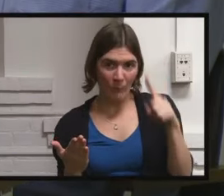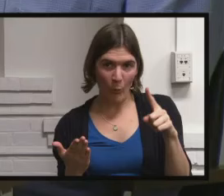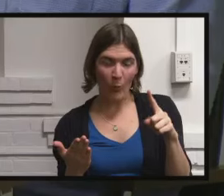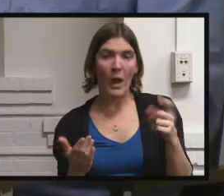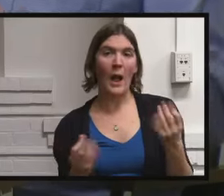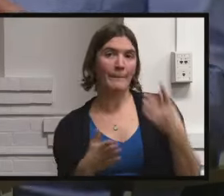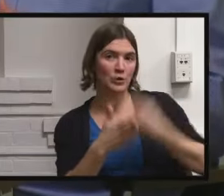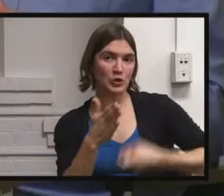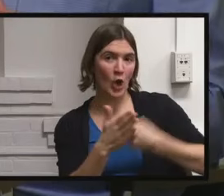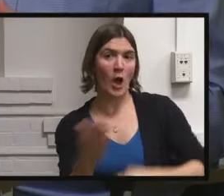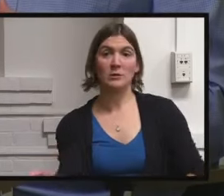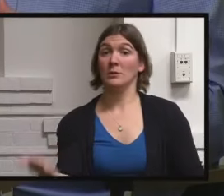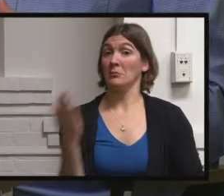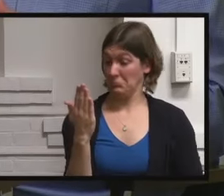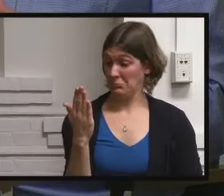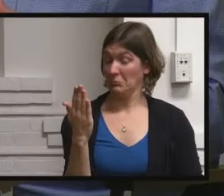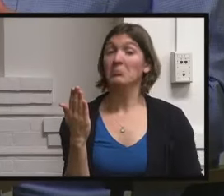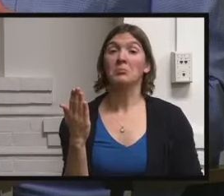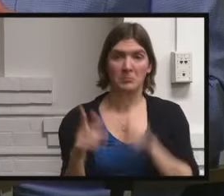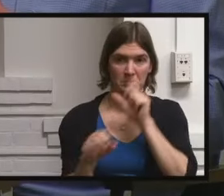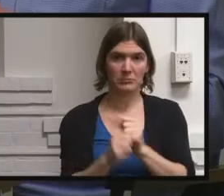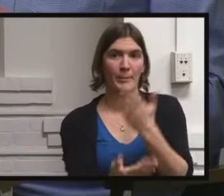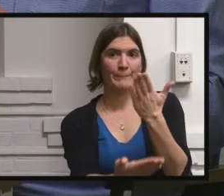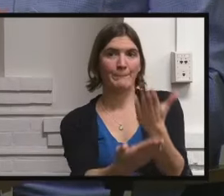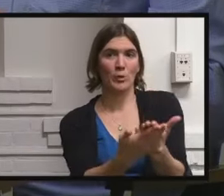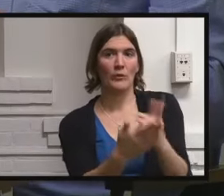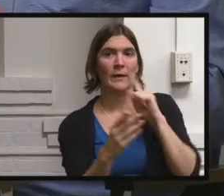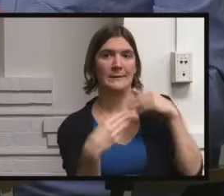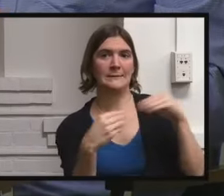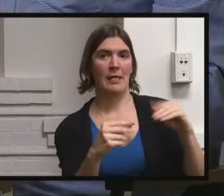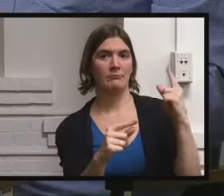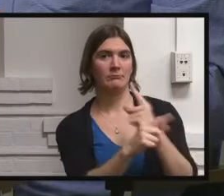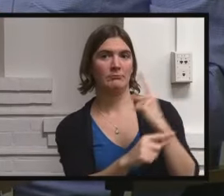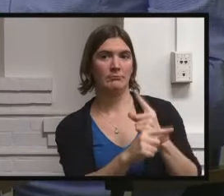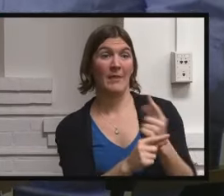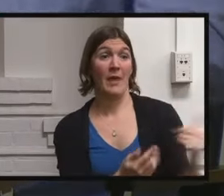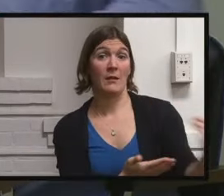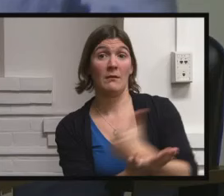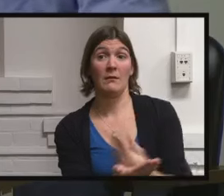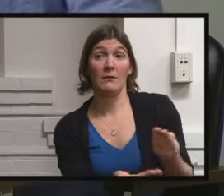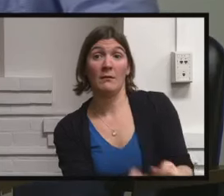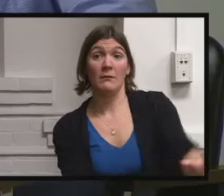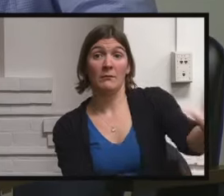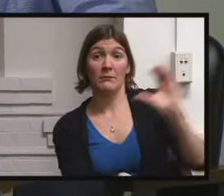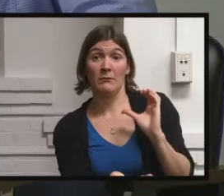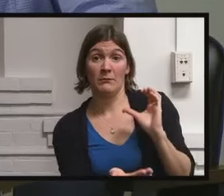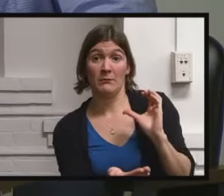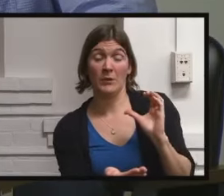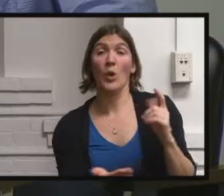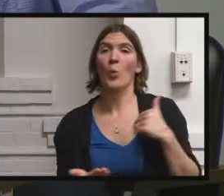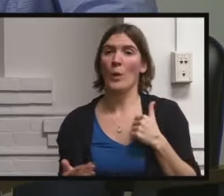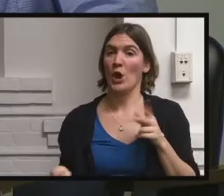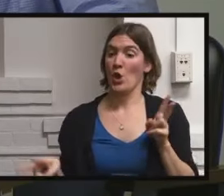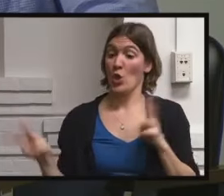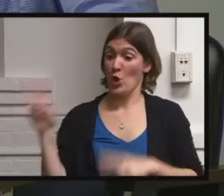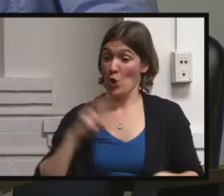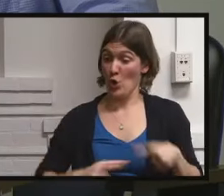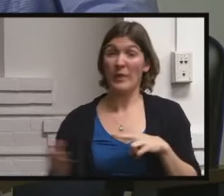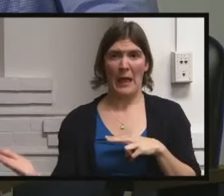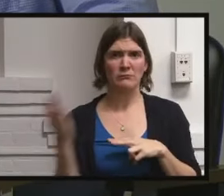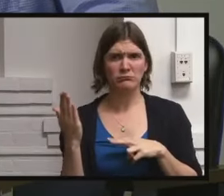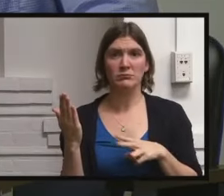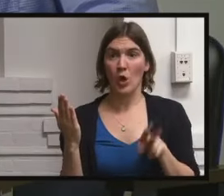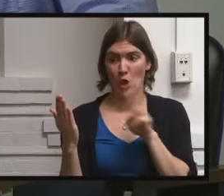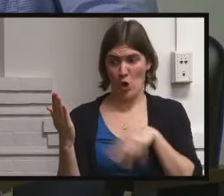costs so as to demonstrate the existence or non-existence of net proceeds. After having reviewed their